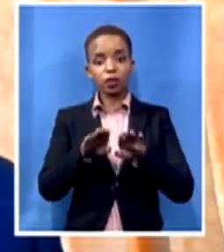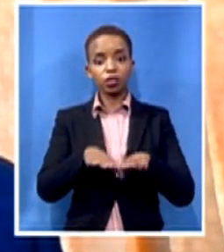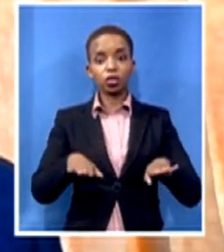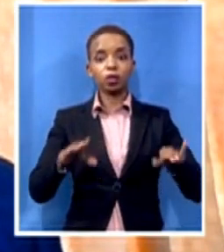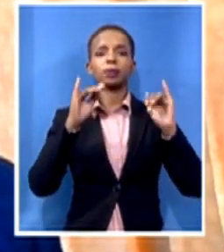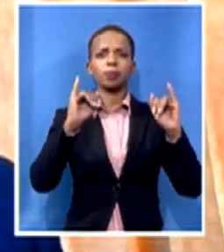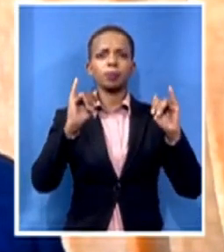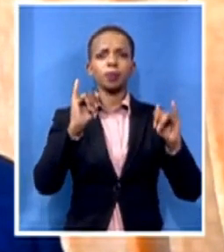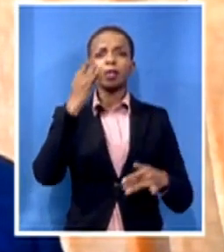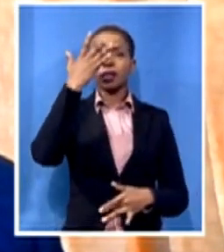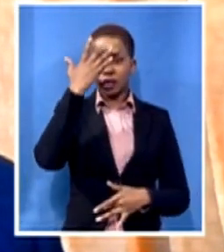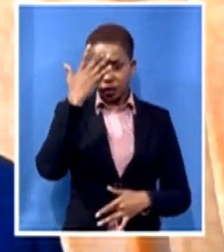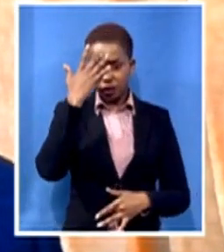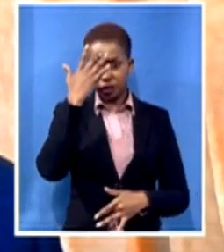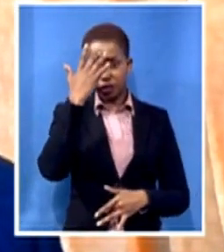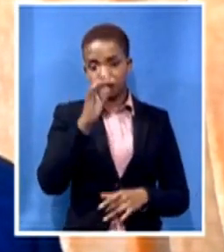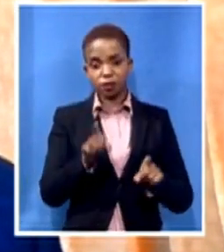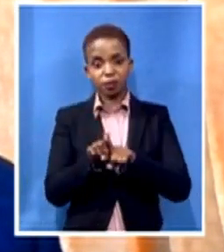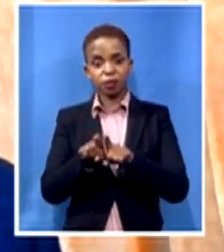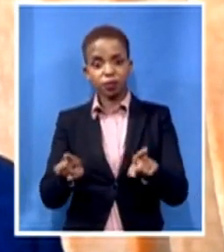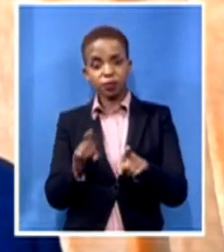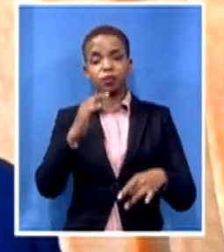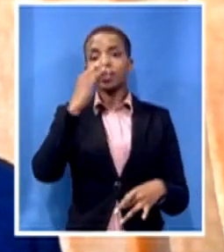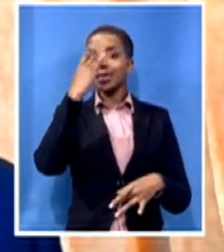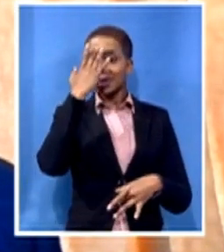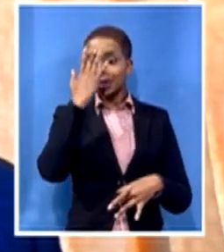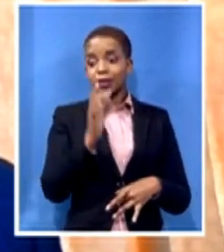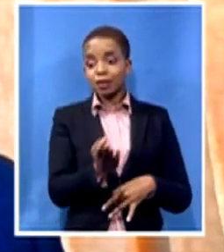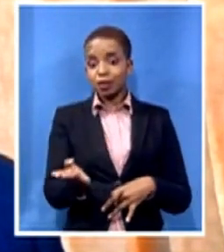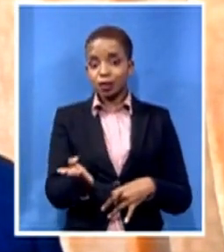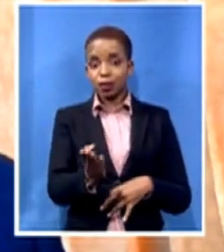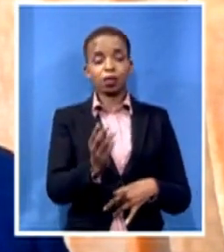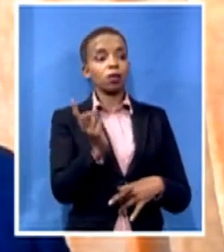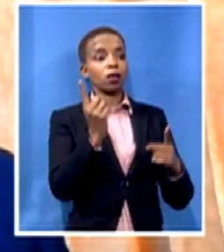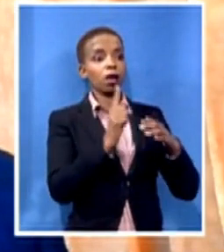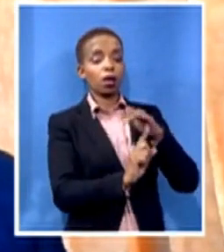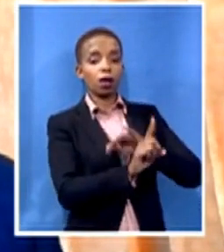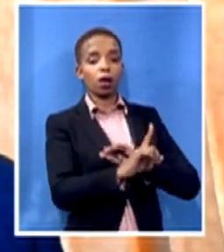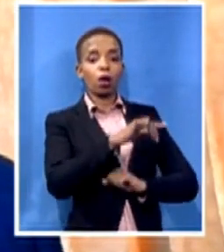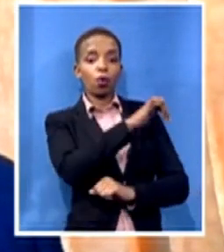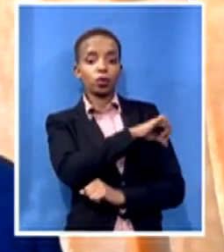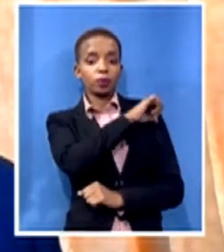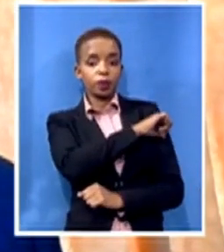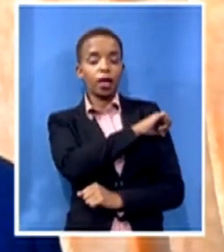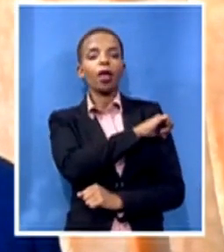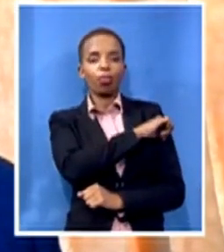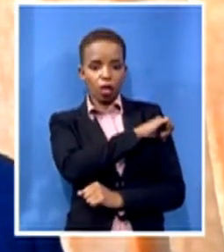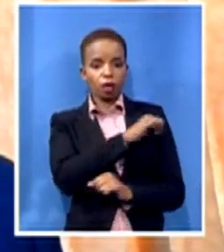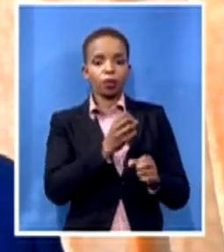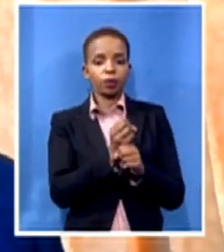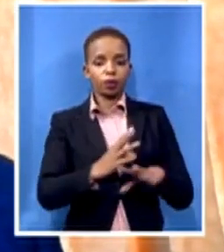presenting at hospitals, we need to start screening for these symptoms. So clinicians should be on the lookout